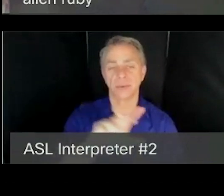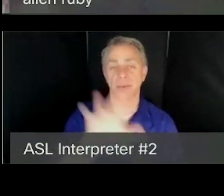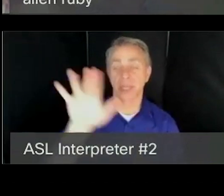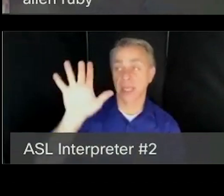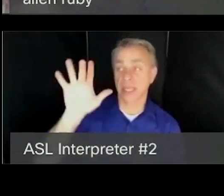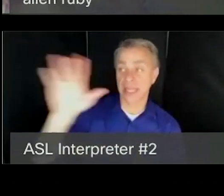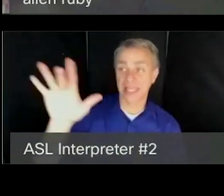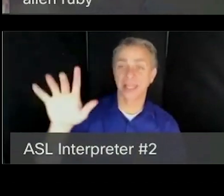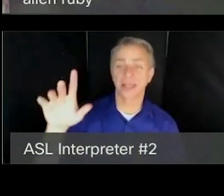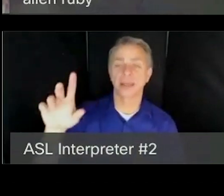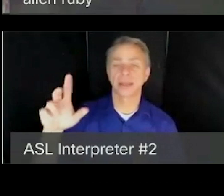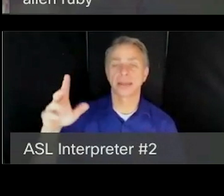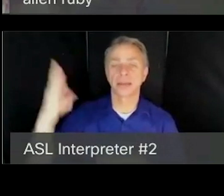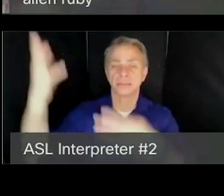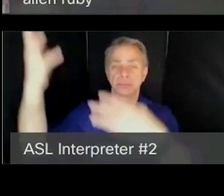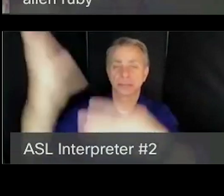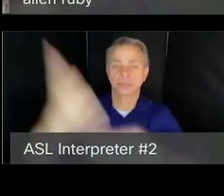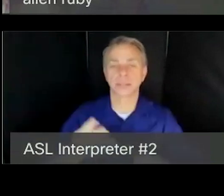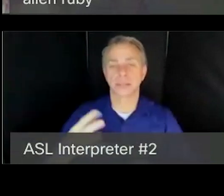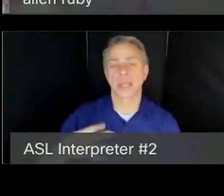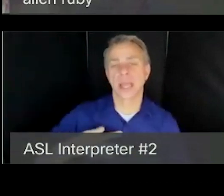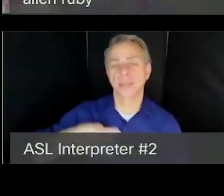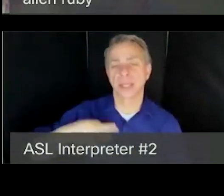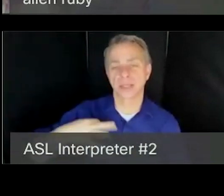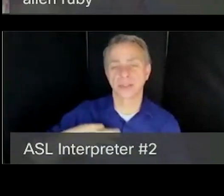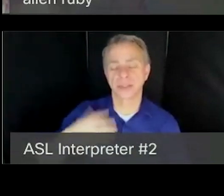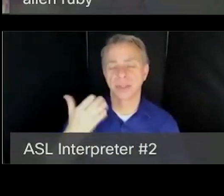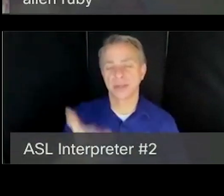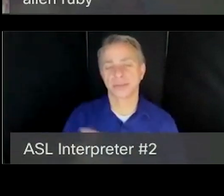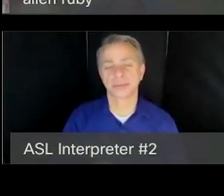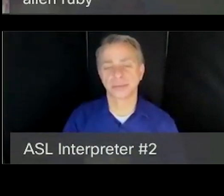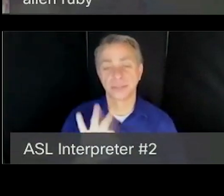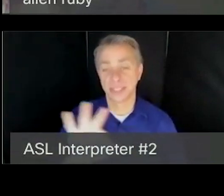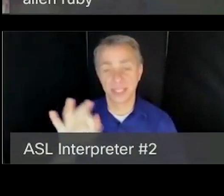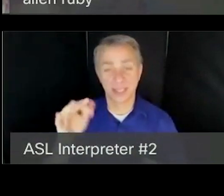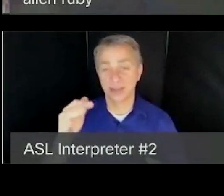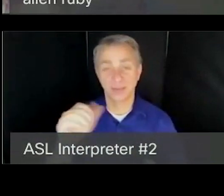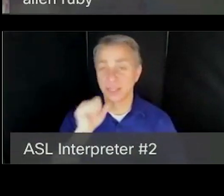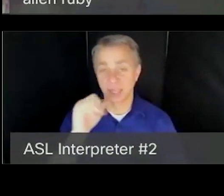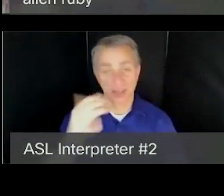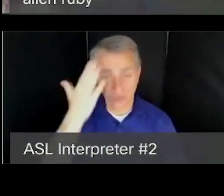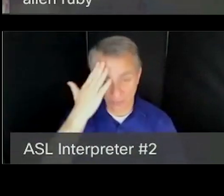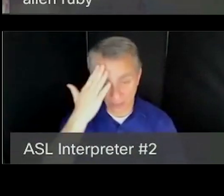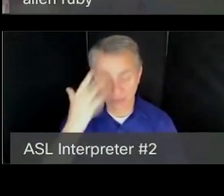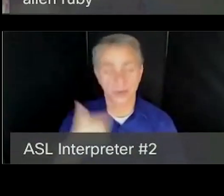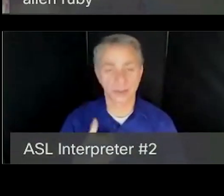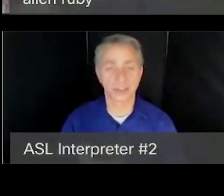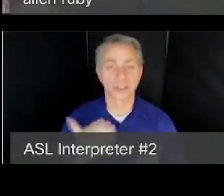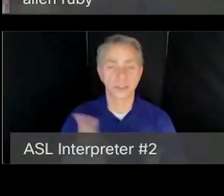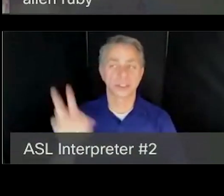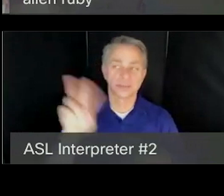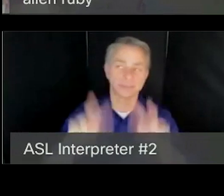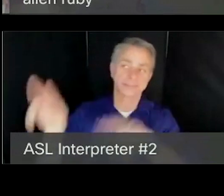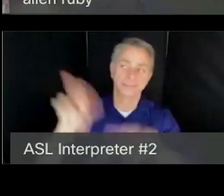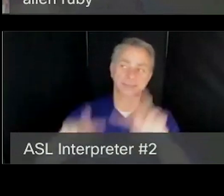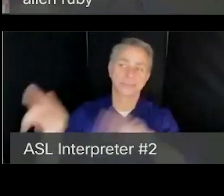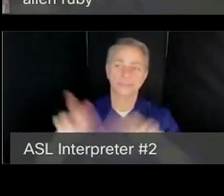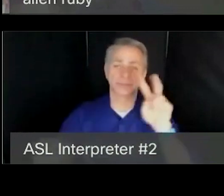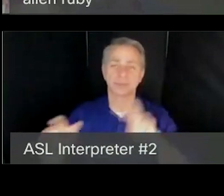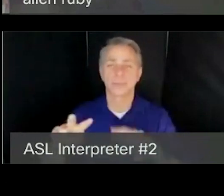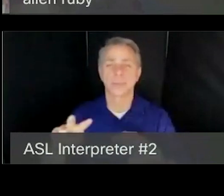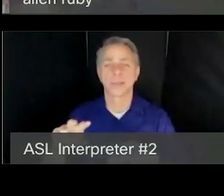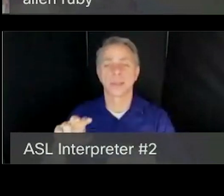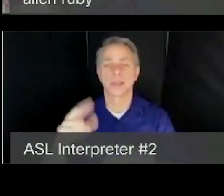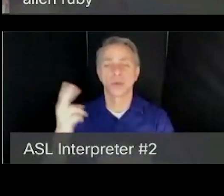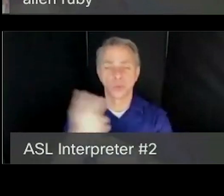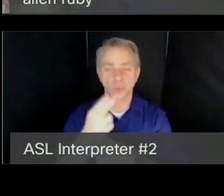download them to fill them out. If you're not familiar, it's really a good idea to start working on that soon because while we